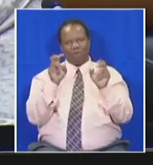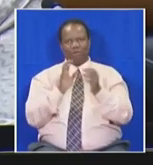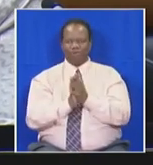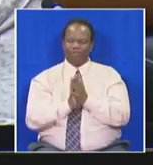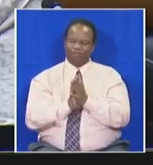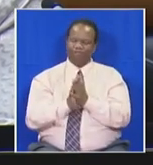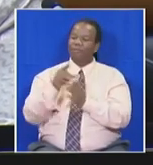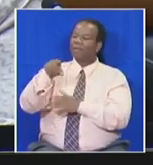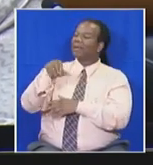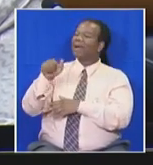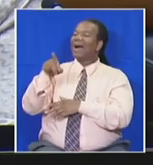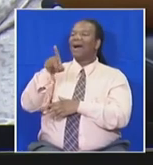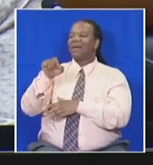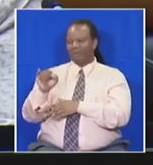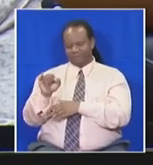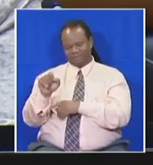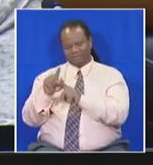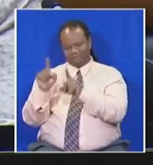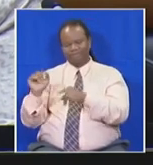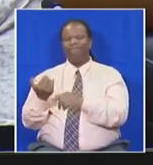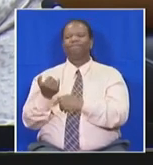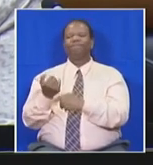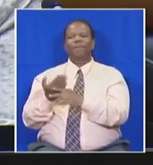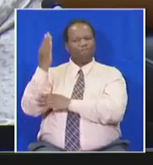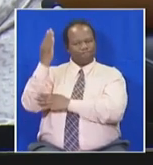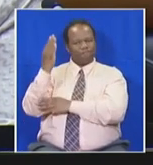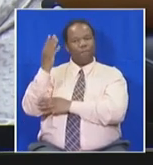Honorable Gardee rose on a point of order.